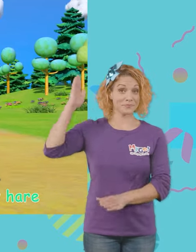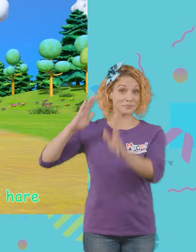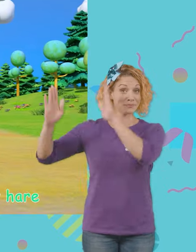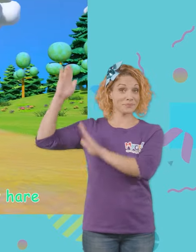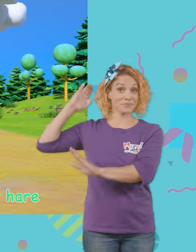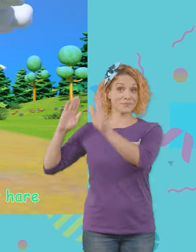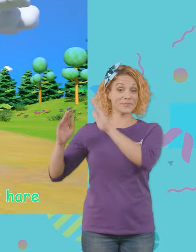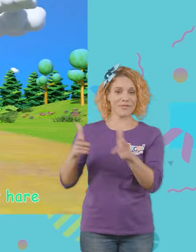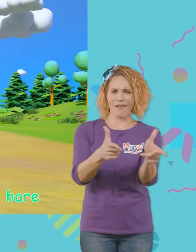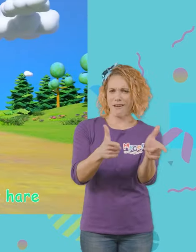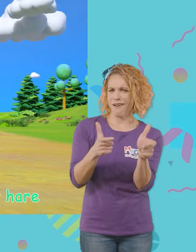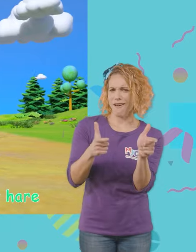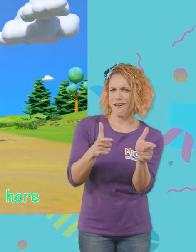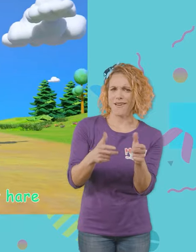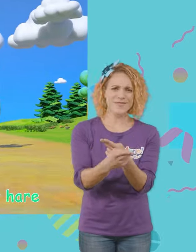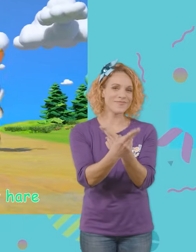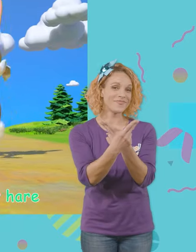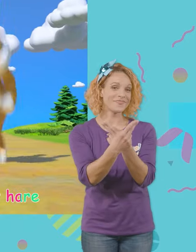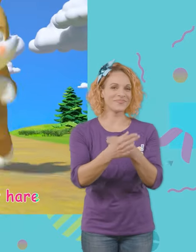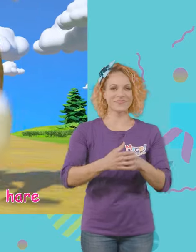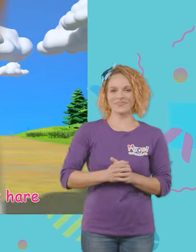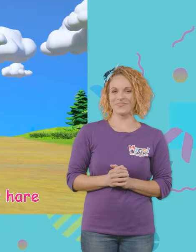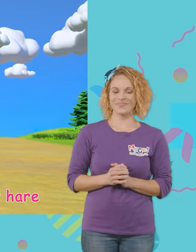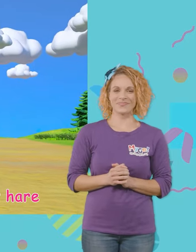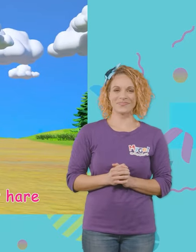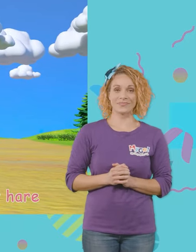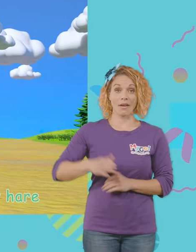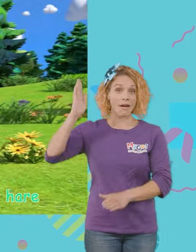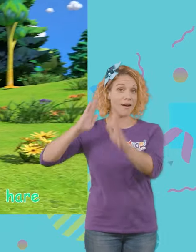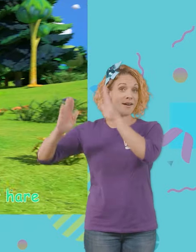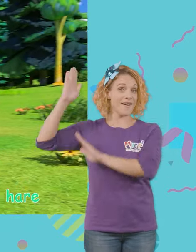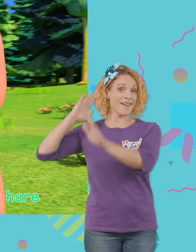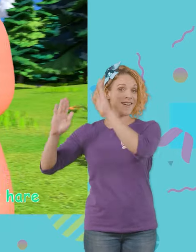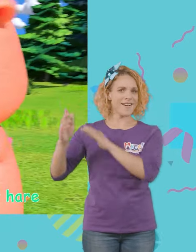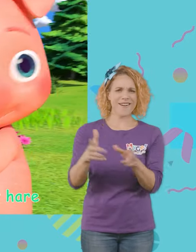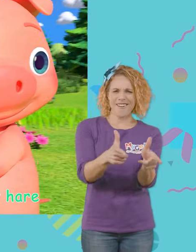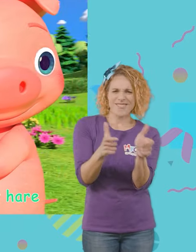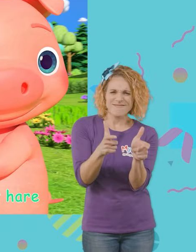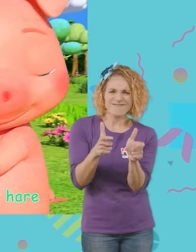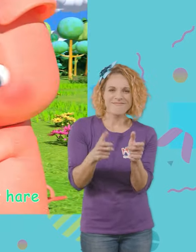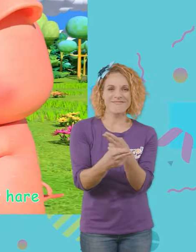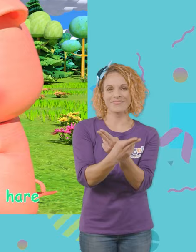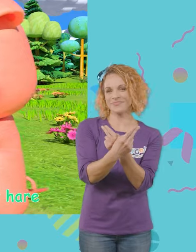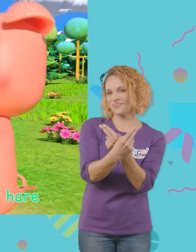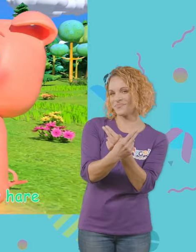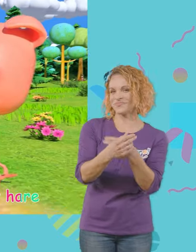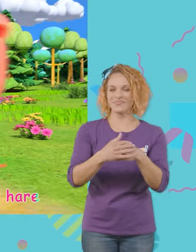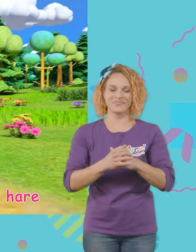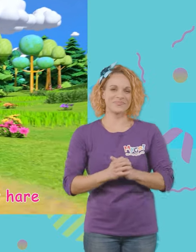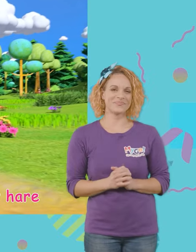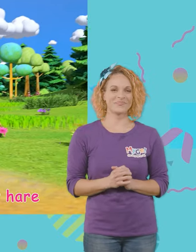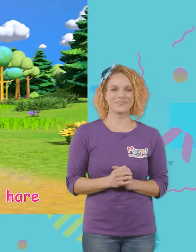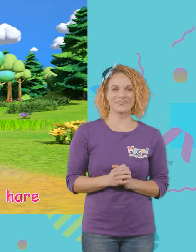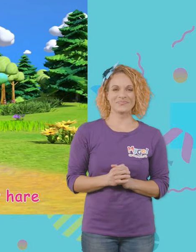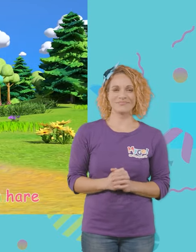Once there was a very, very speedy hare Once there was a very, very speedy